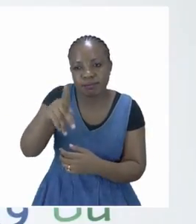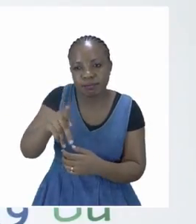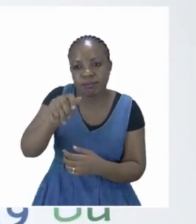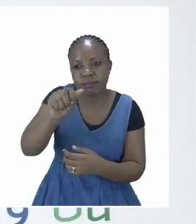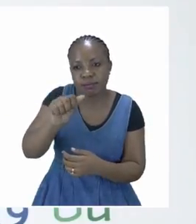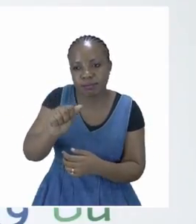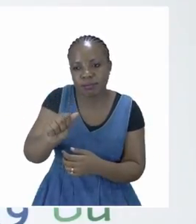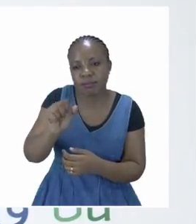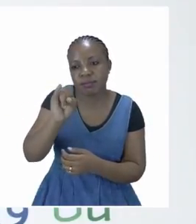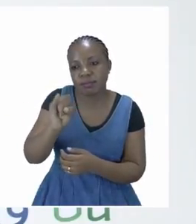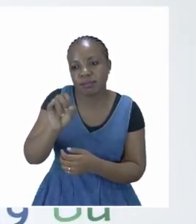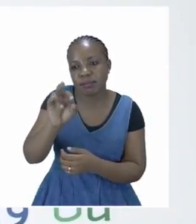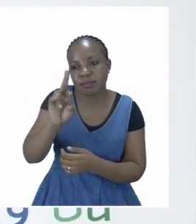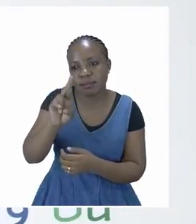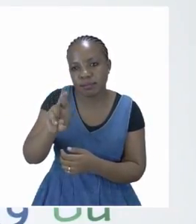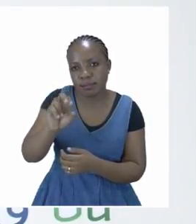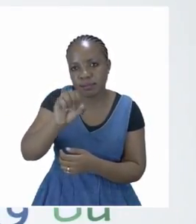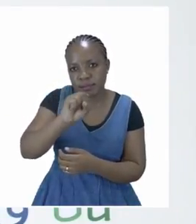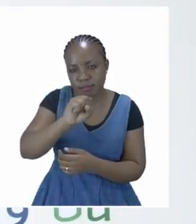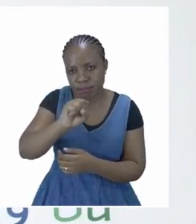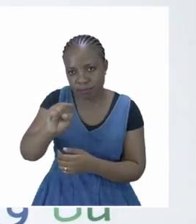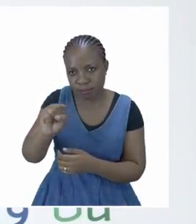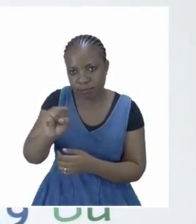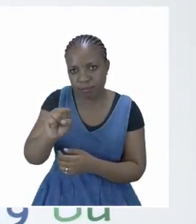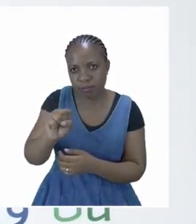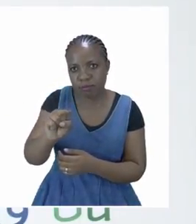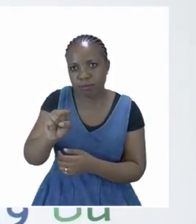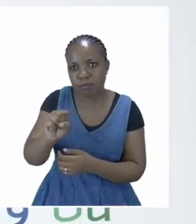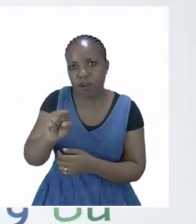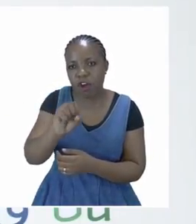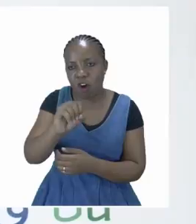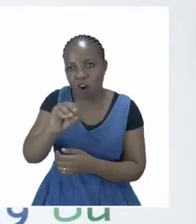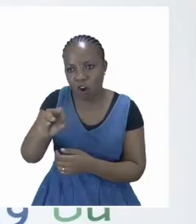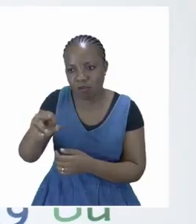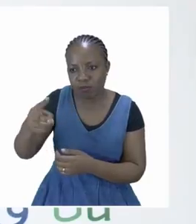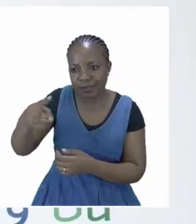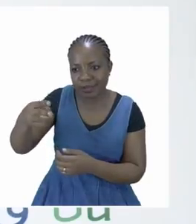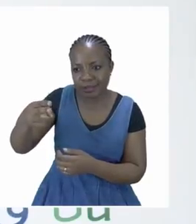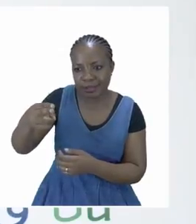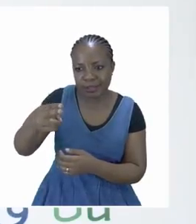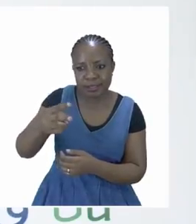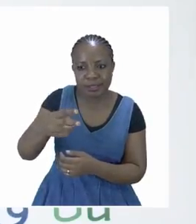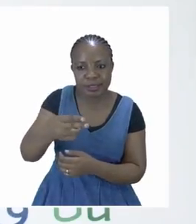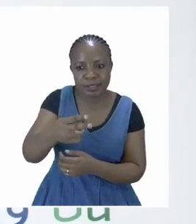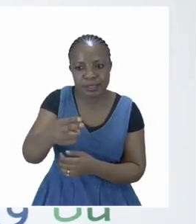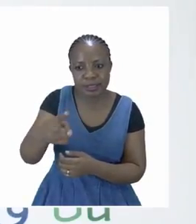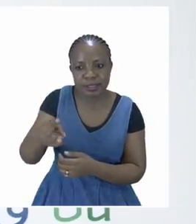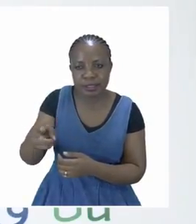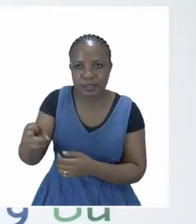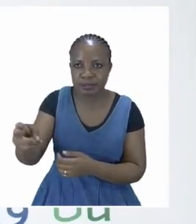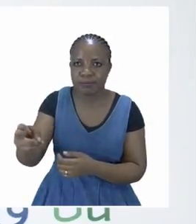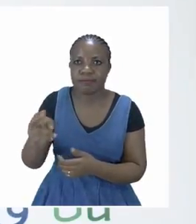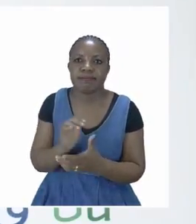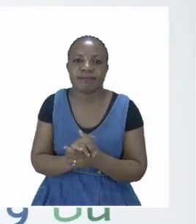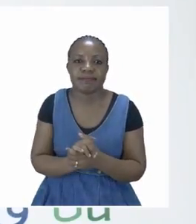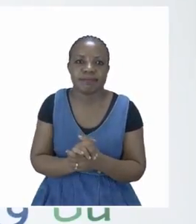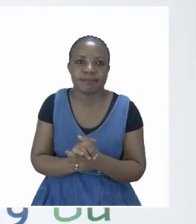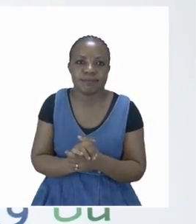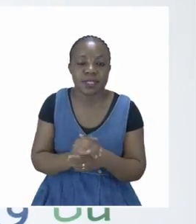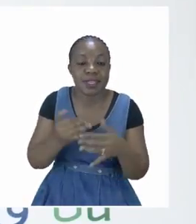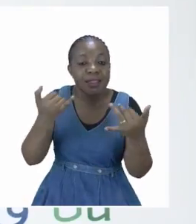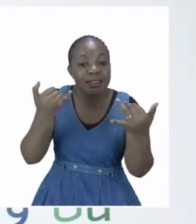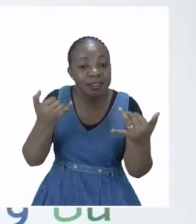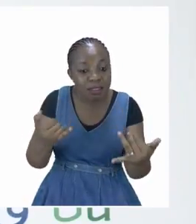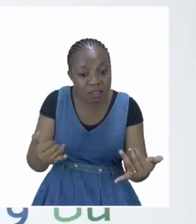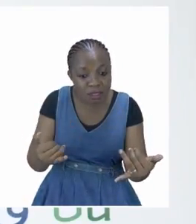Pairs of scissors. Very good. Now I'd like you to complete